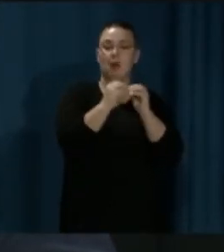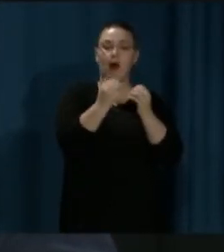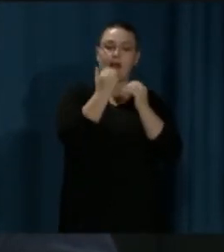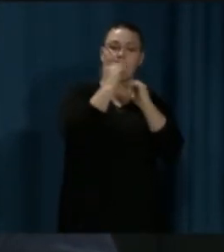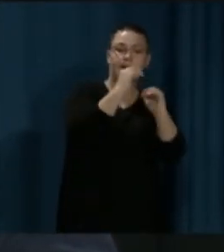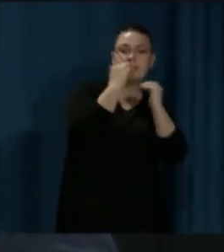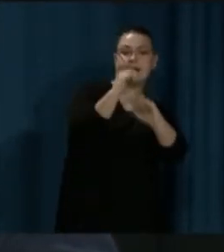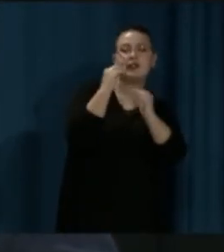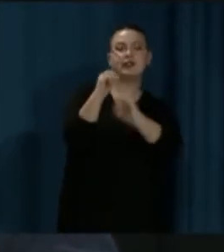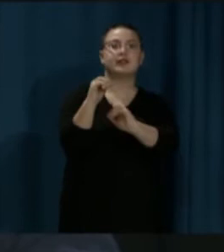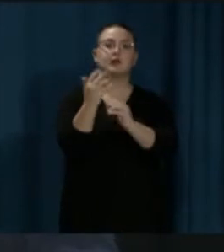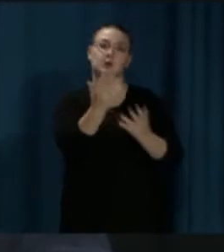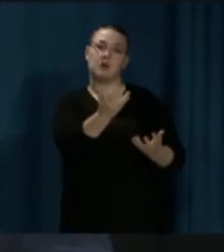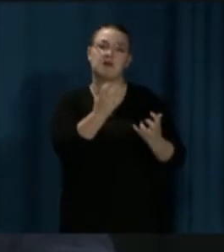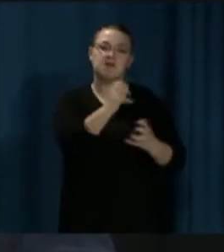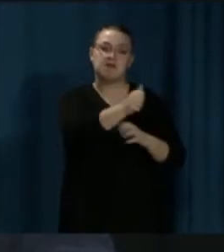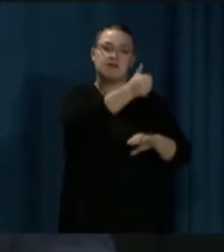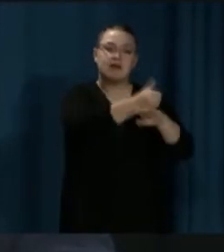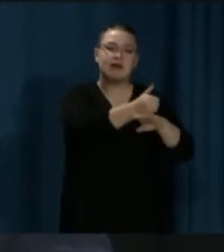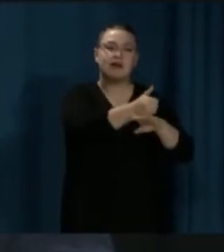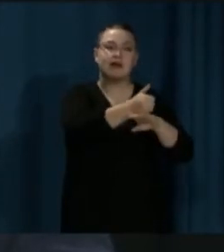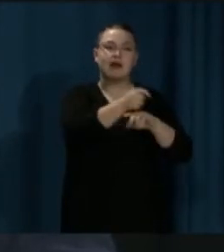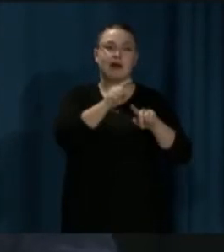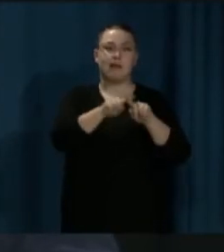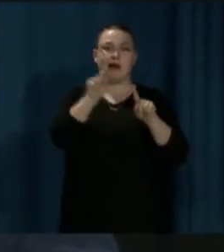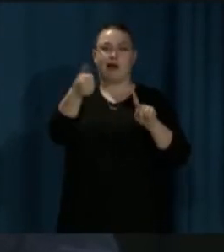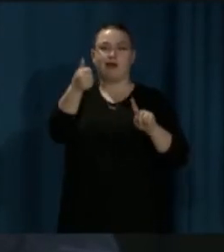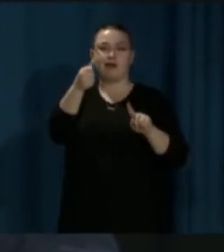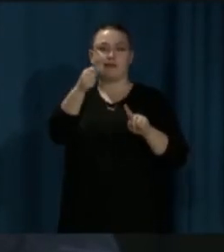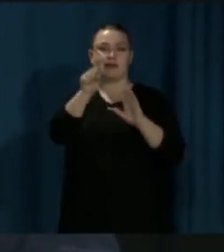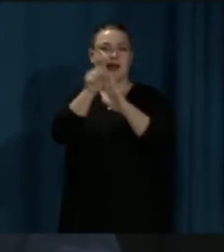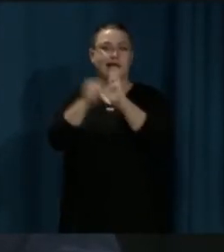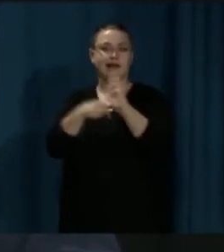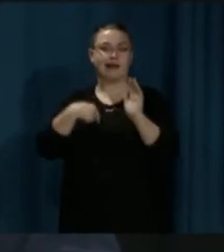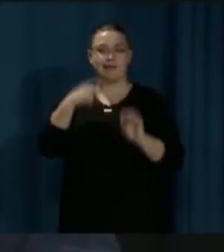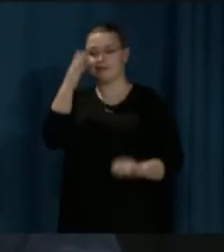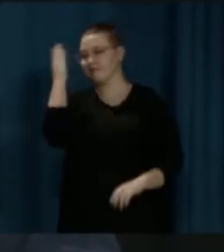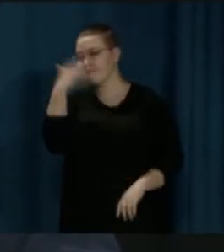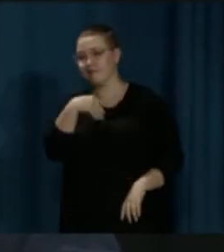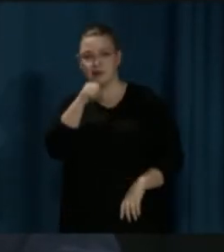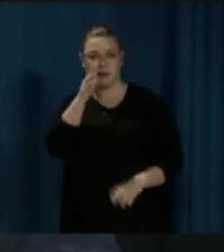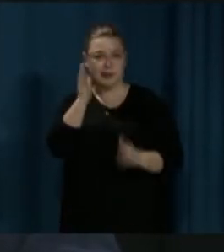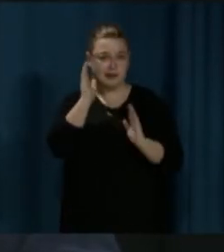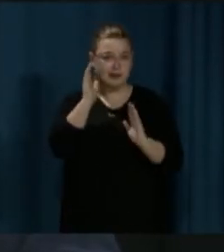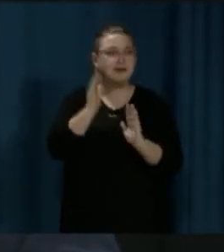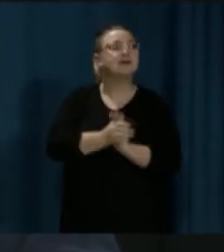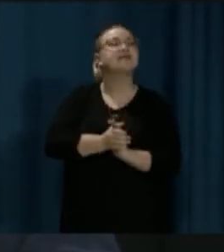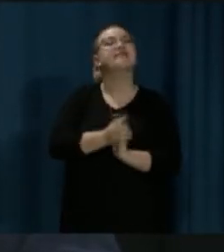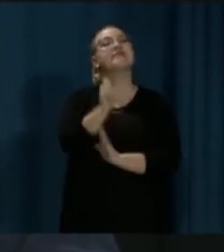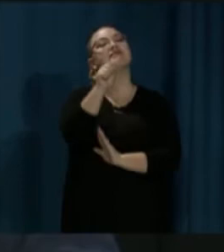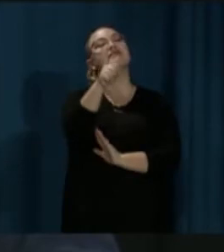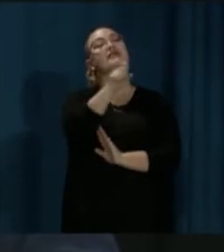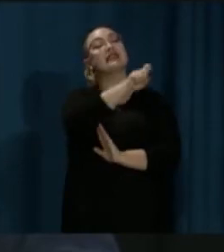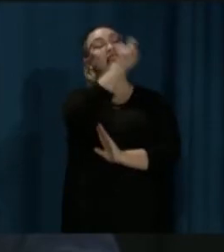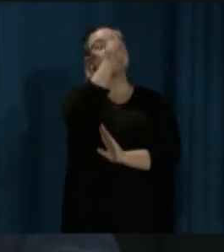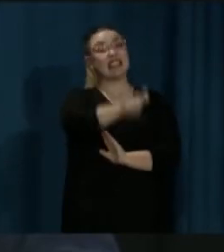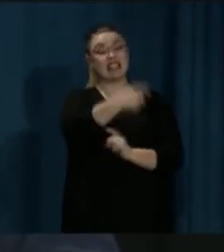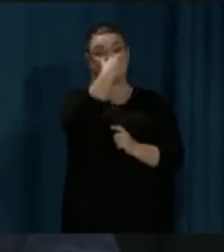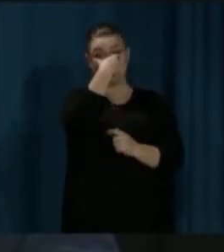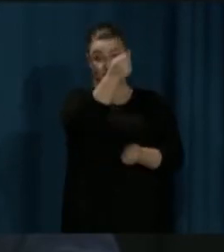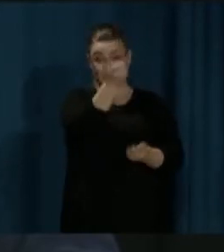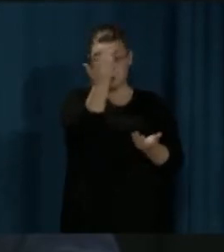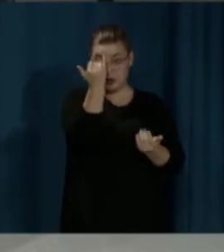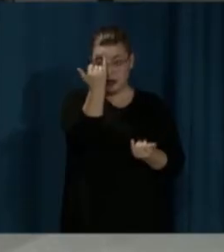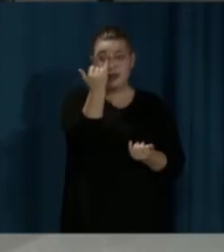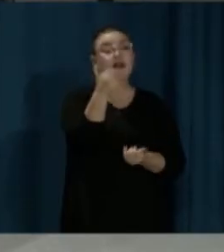like Texas. I haven't paid as much attention to other states. Yeah, I mean, Texas is a really interesting case because at one point in time, they were